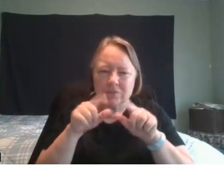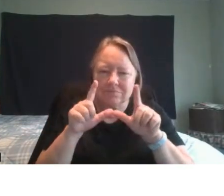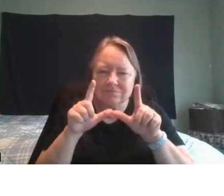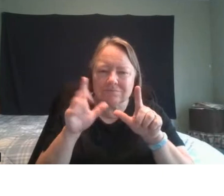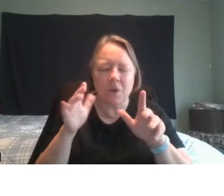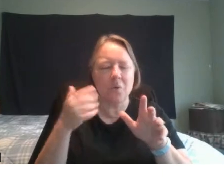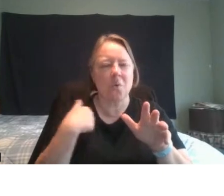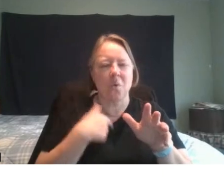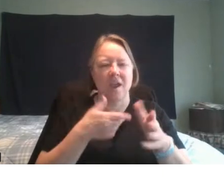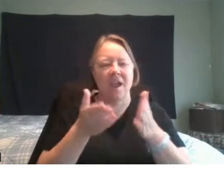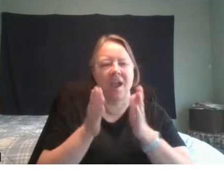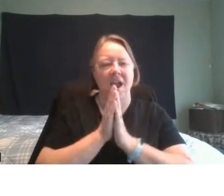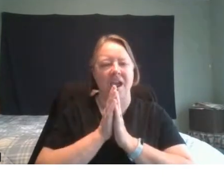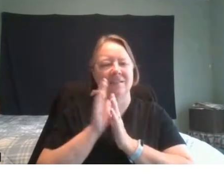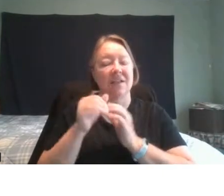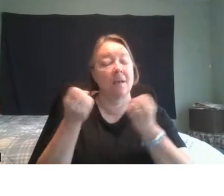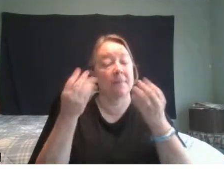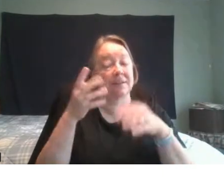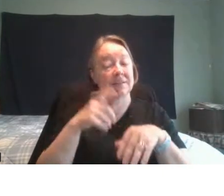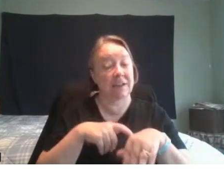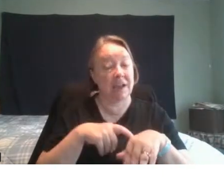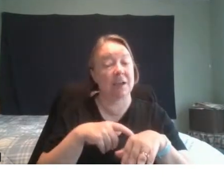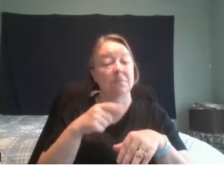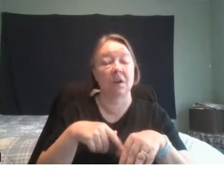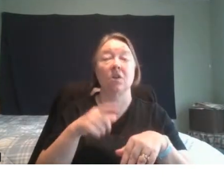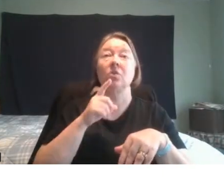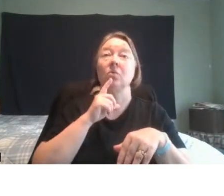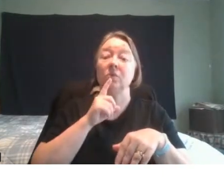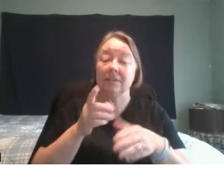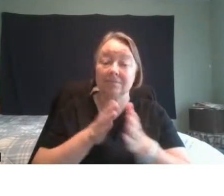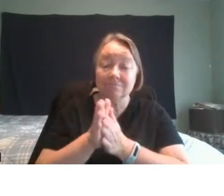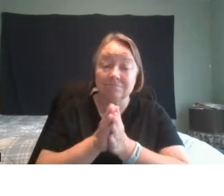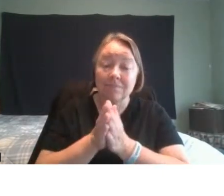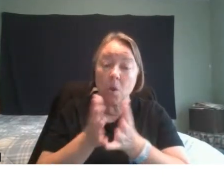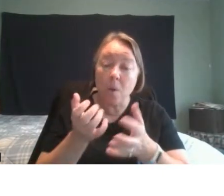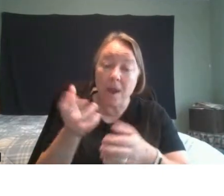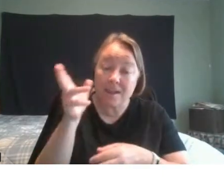asked a lot. So, but we're really eager for your feedback. I know